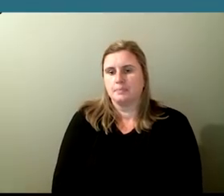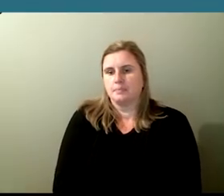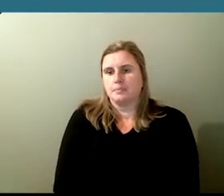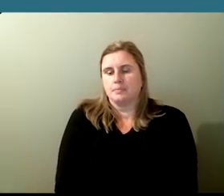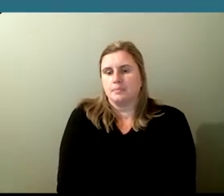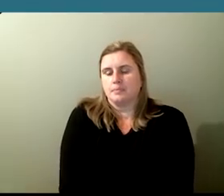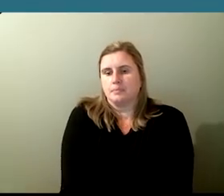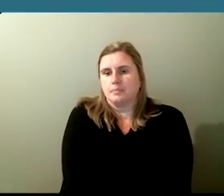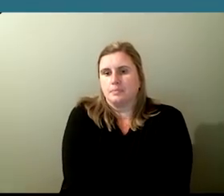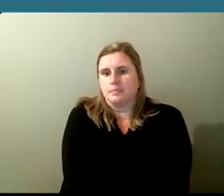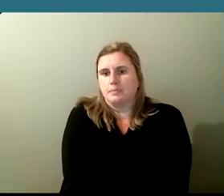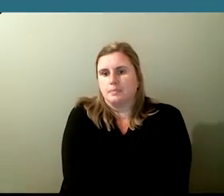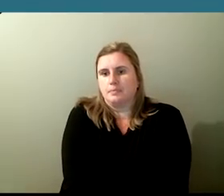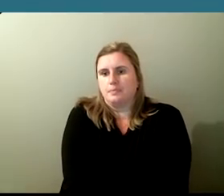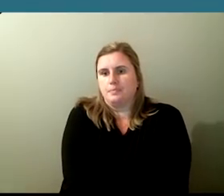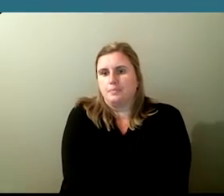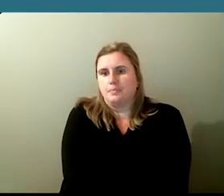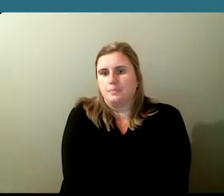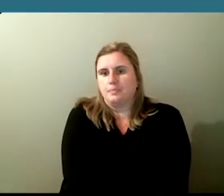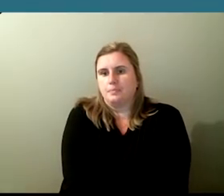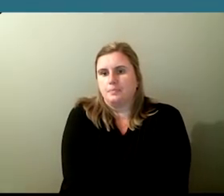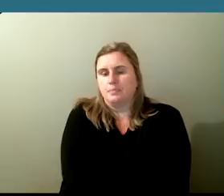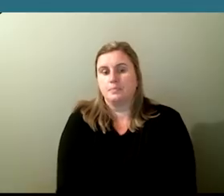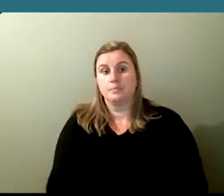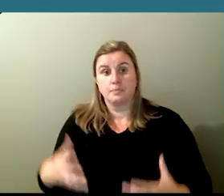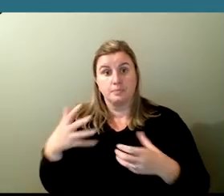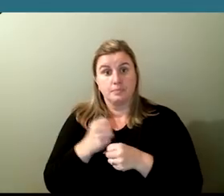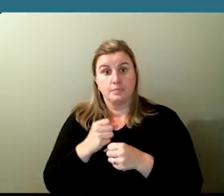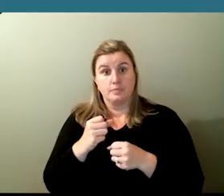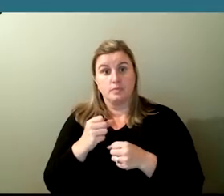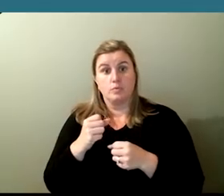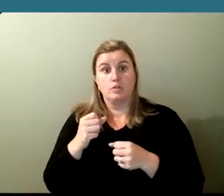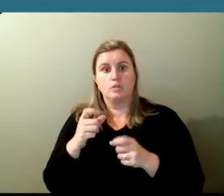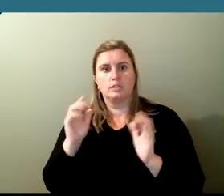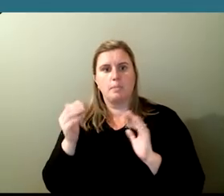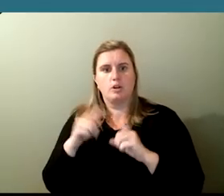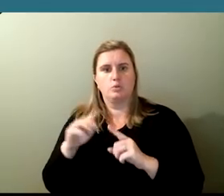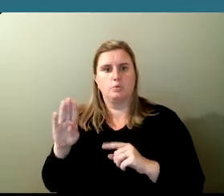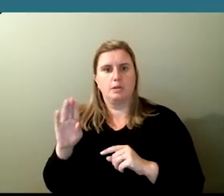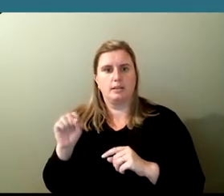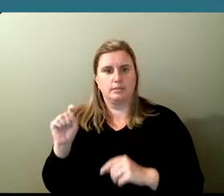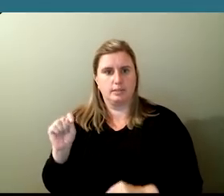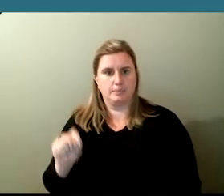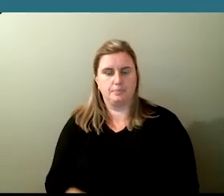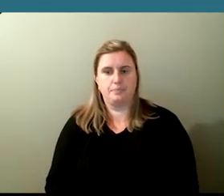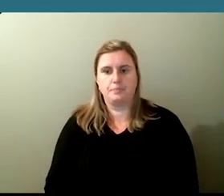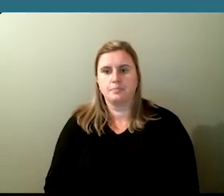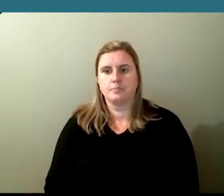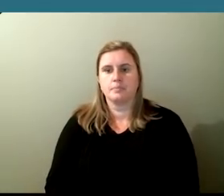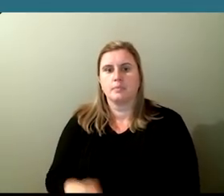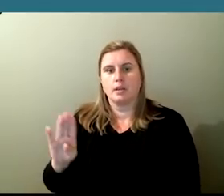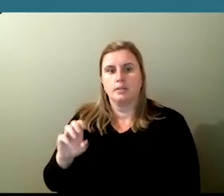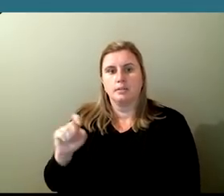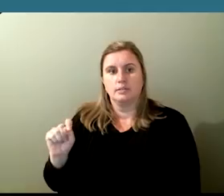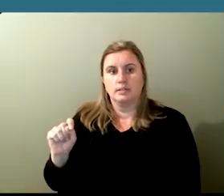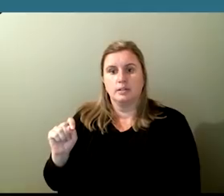This abbreviated training strategy was also compared to behavioral skills training. So behavioral skills training specifically